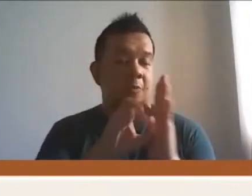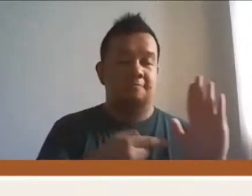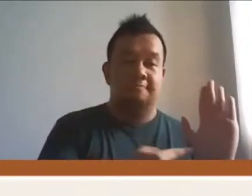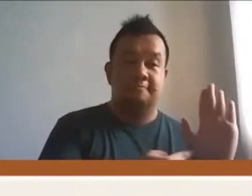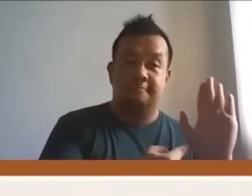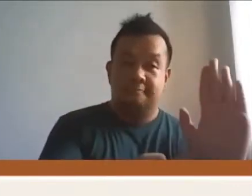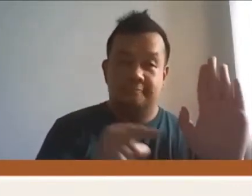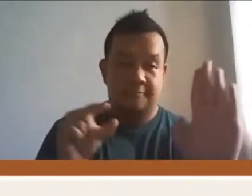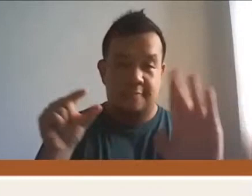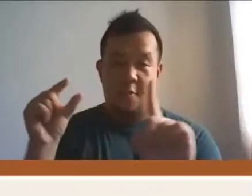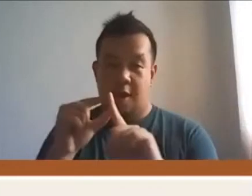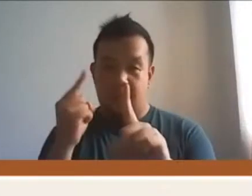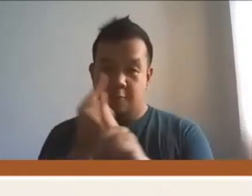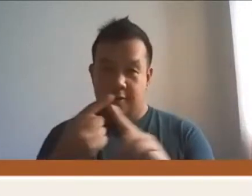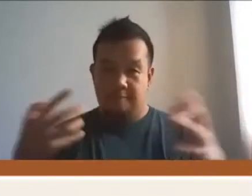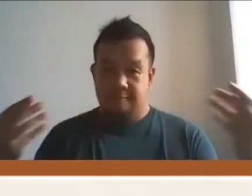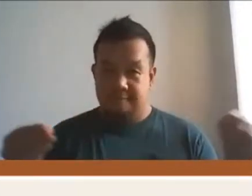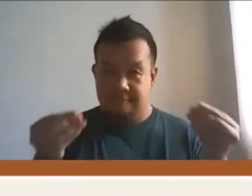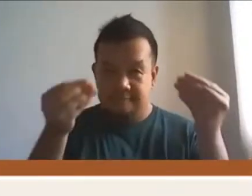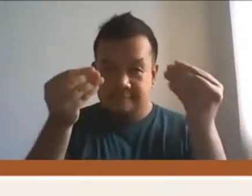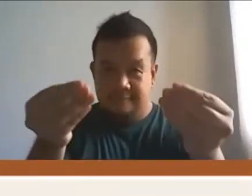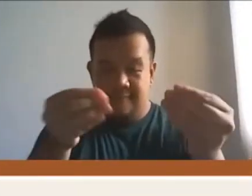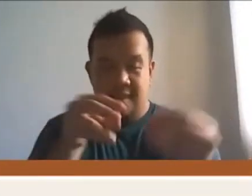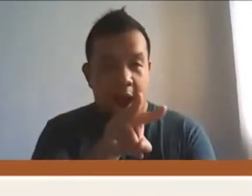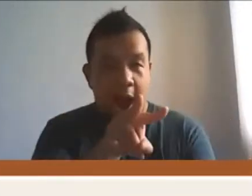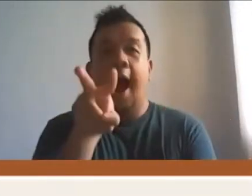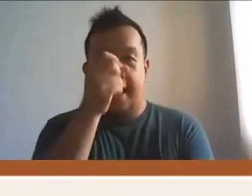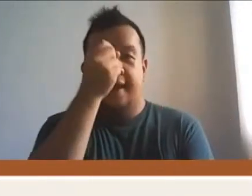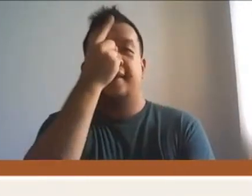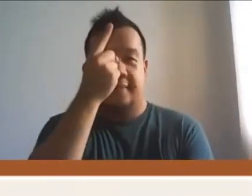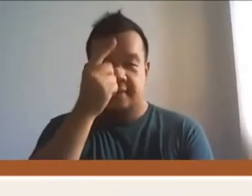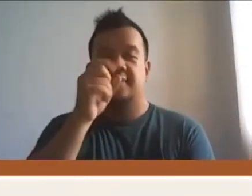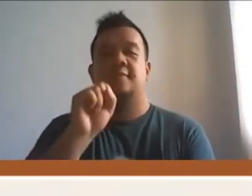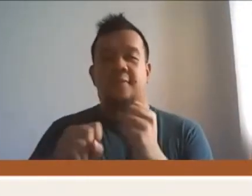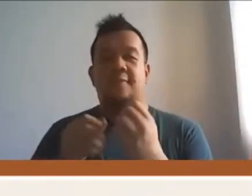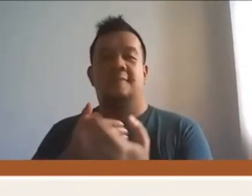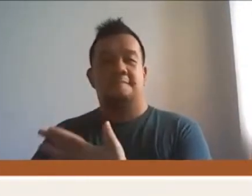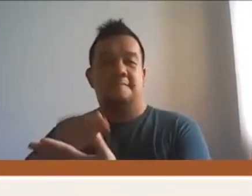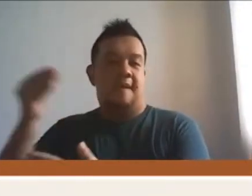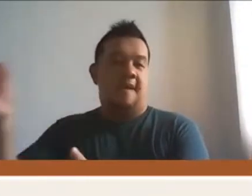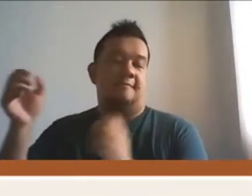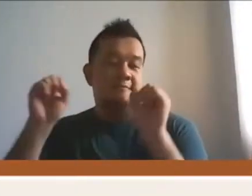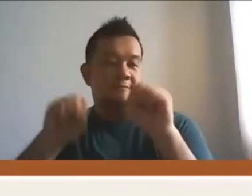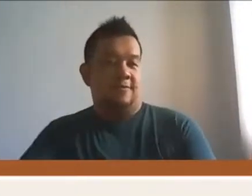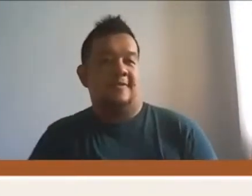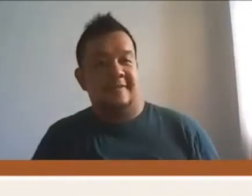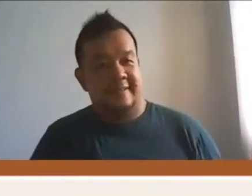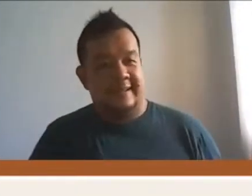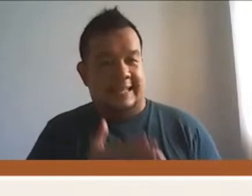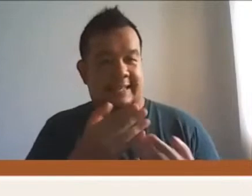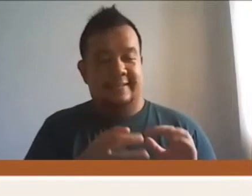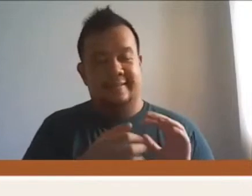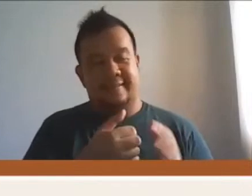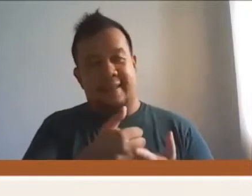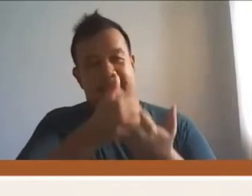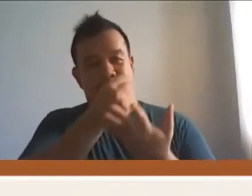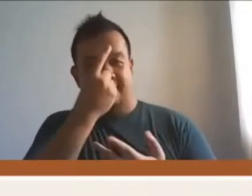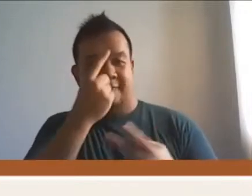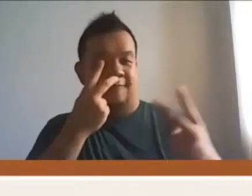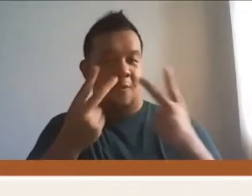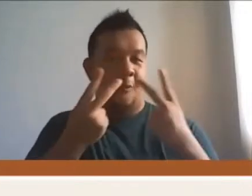ma-lessen yung miscommunication and mas magaintindihan. So it helps them really take note of the